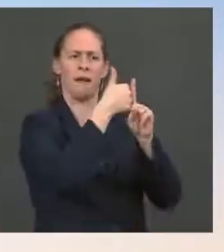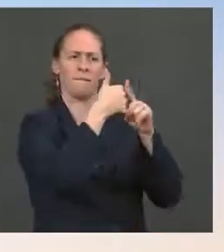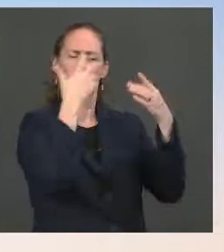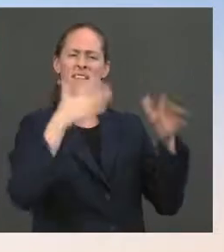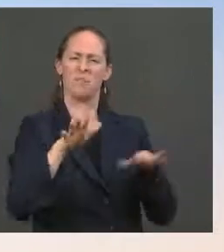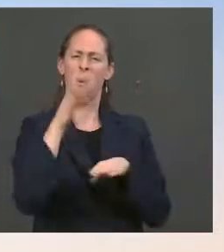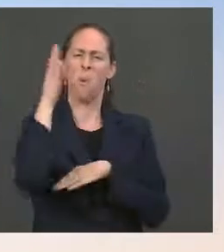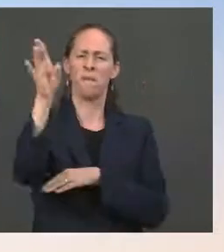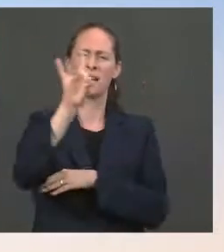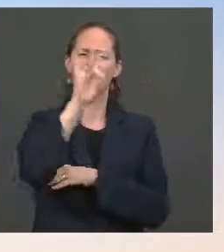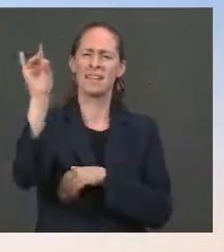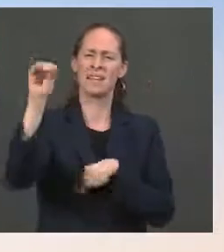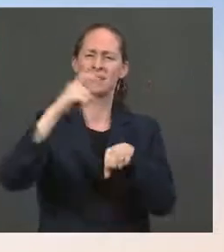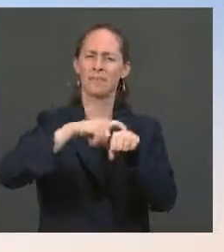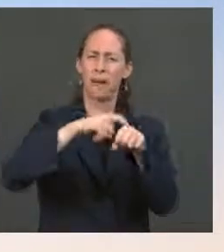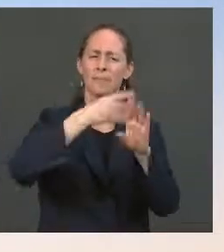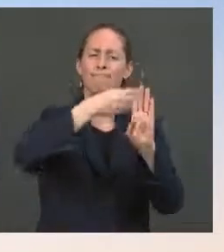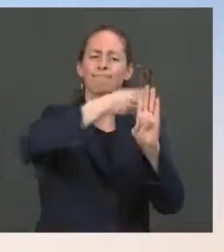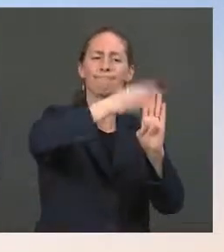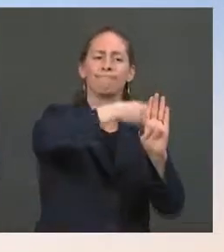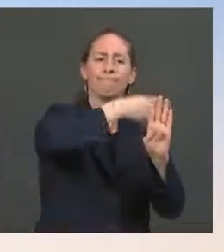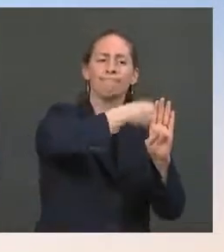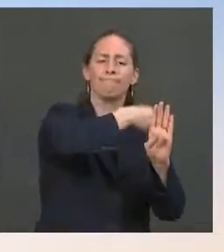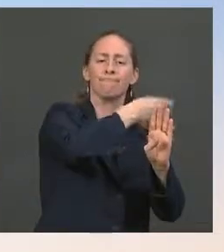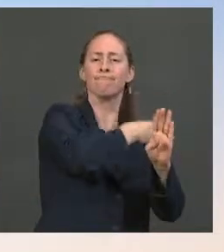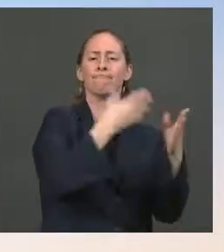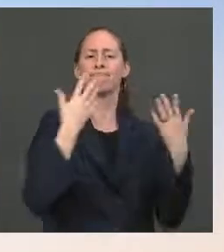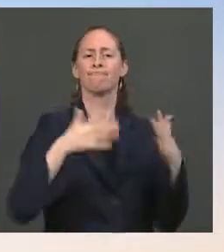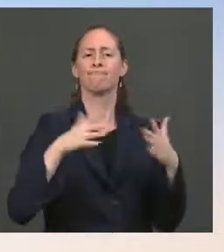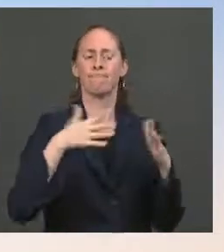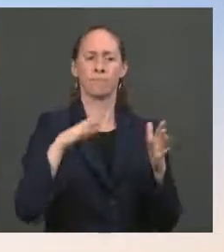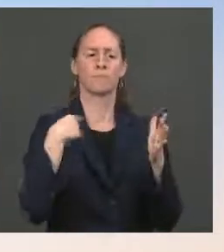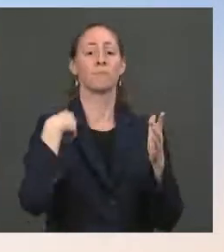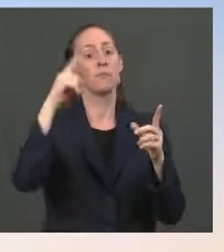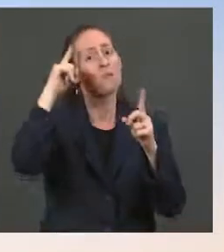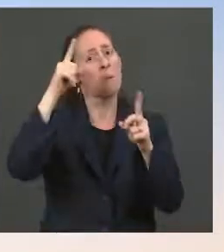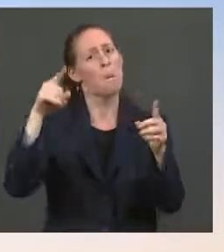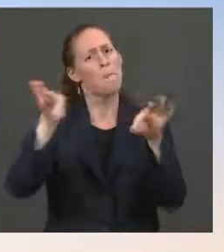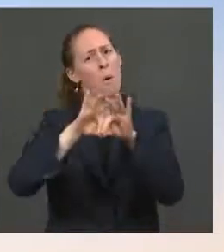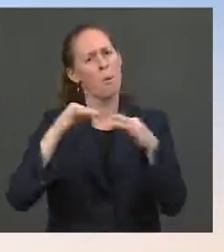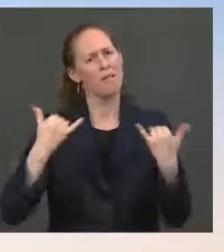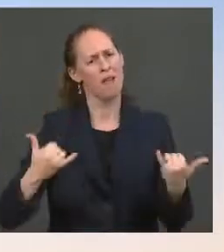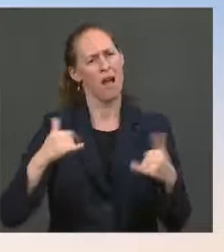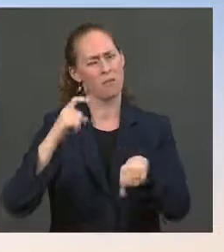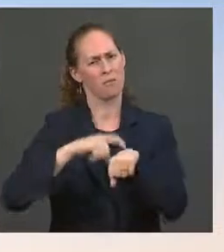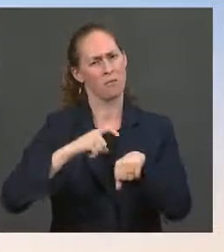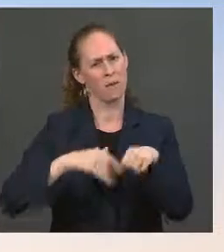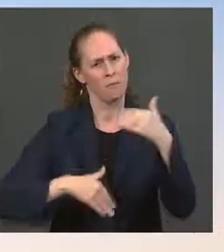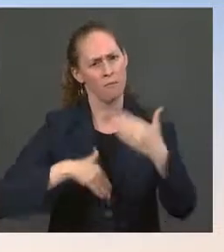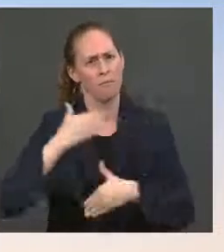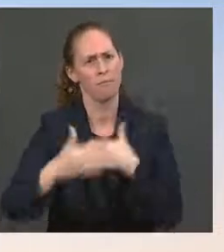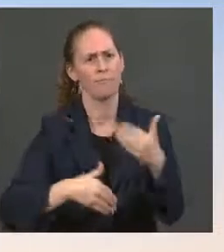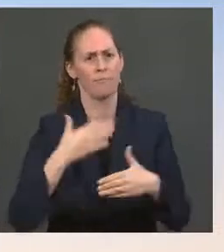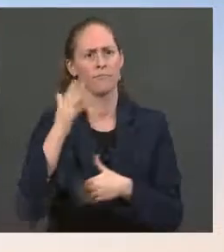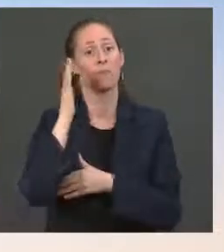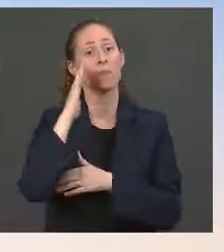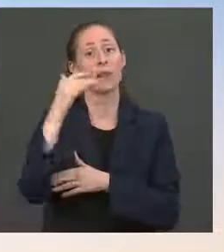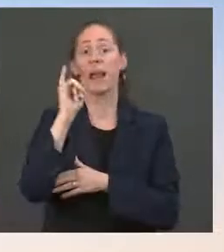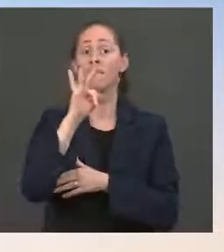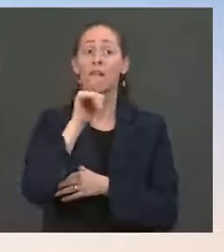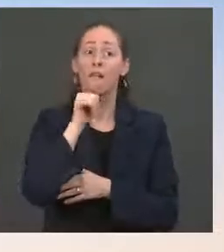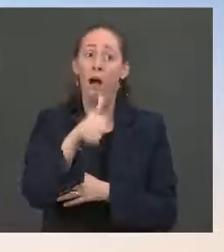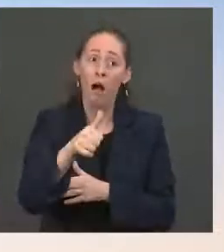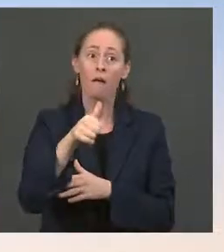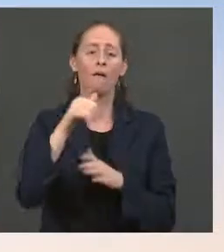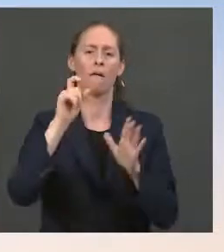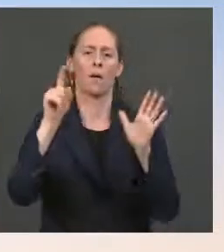bipartisan fashion, and it is imperative that we move forward, given the impact this could have on the American people, whether